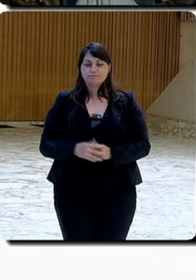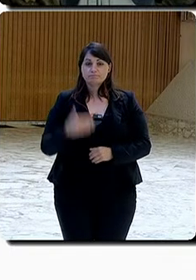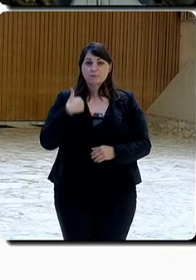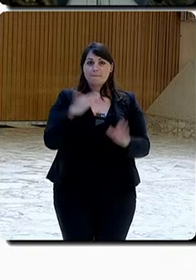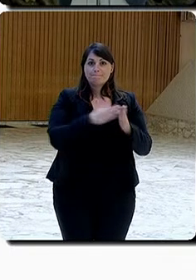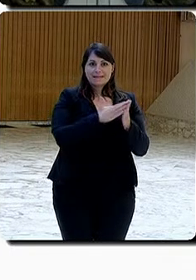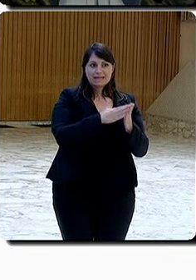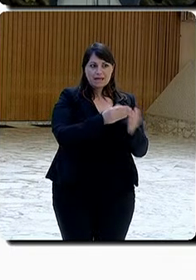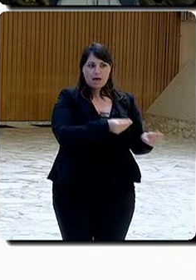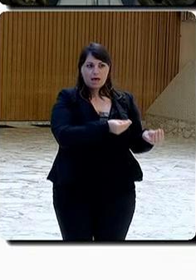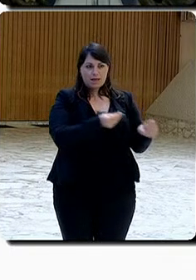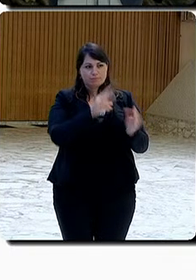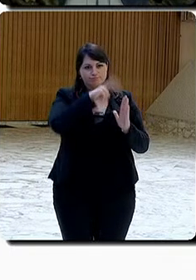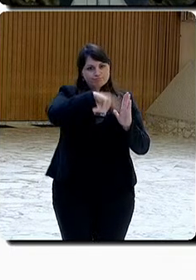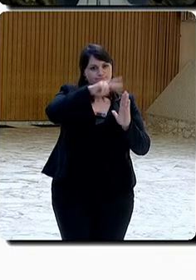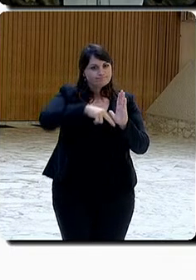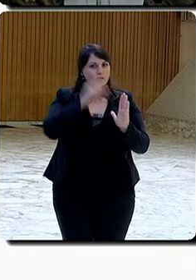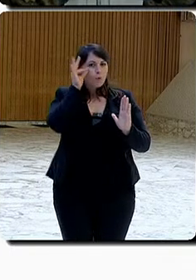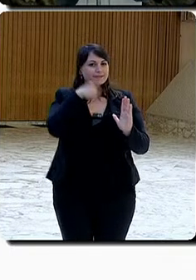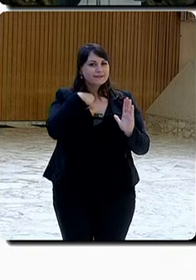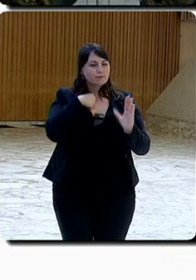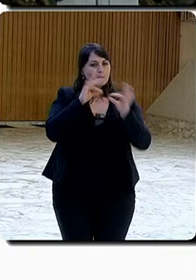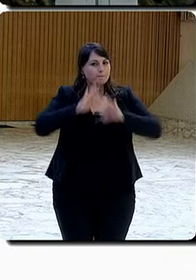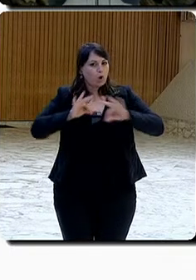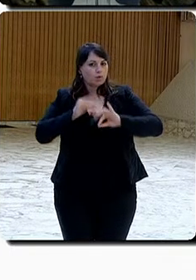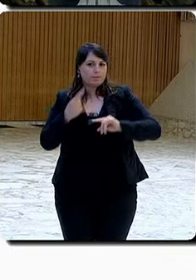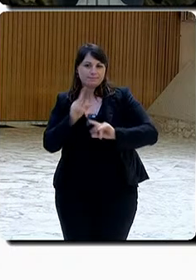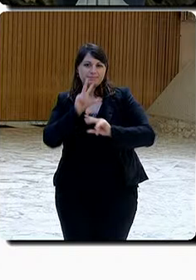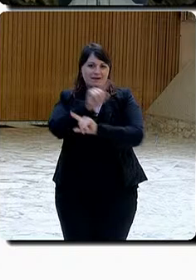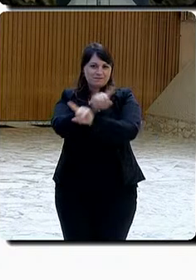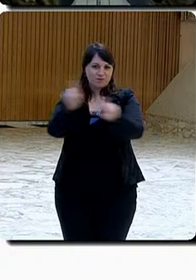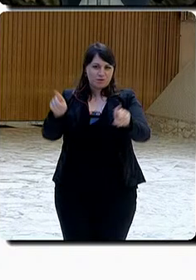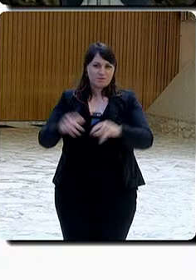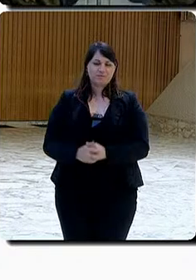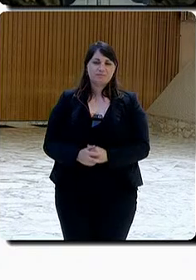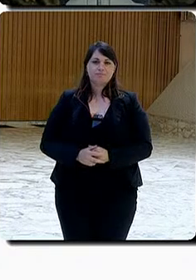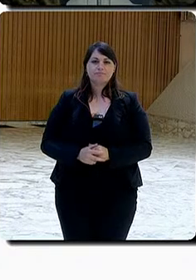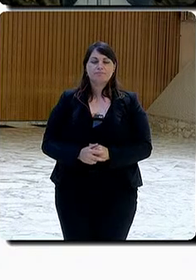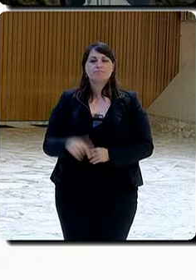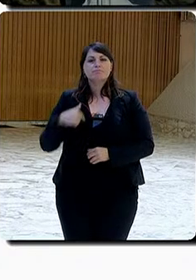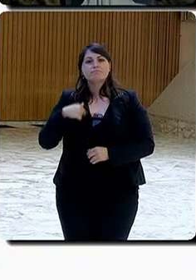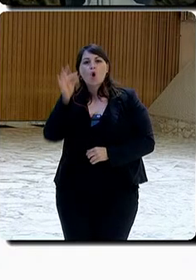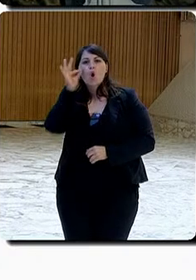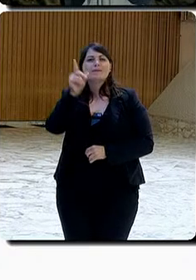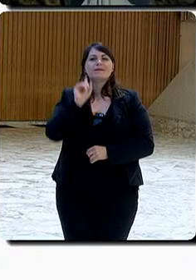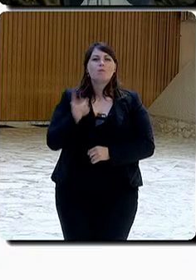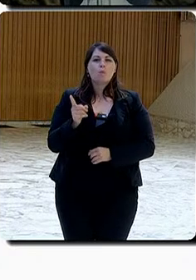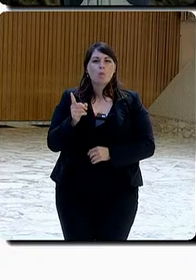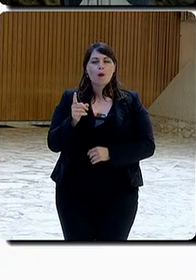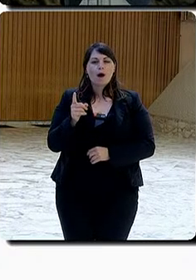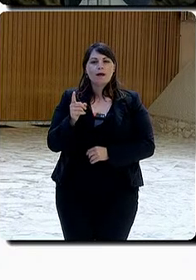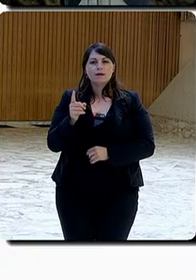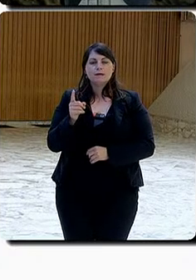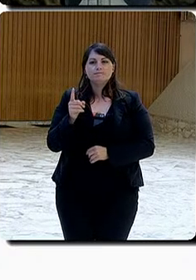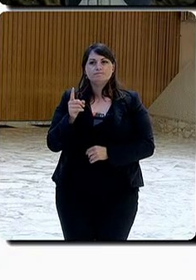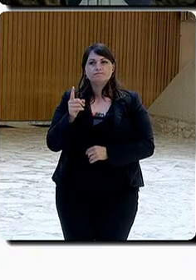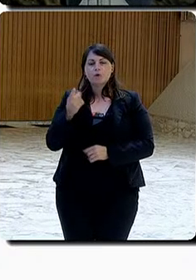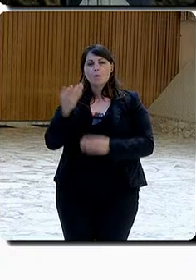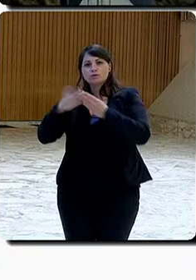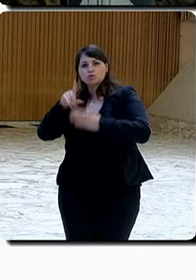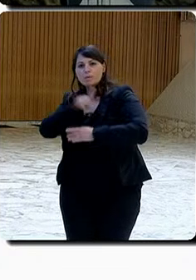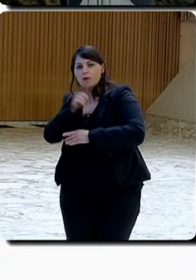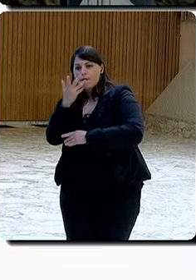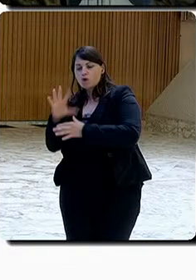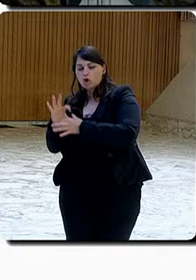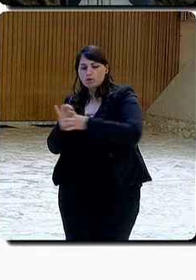I will provide context and that your own creativity, your experience, and your cultures will produce pastoral